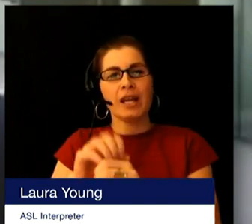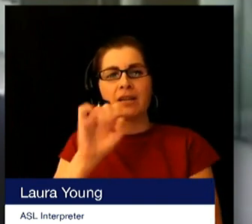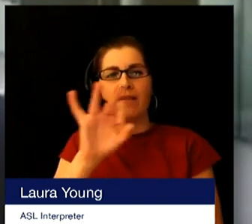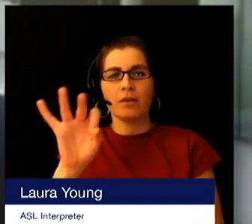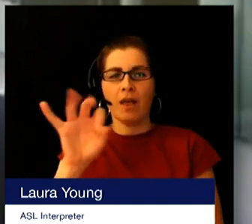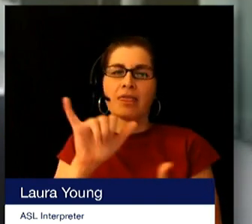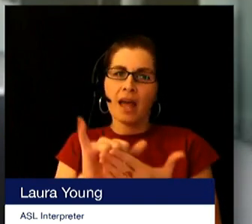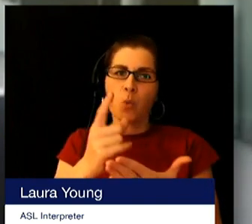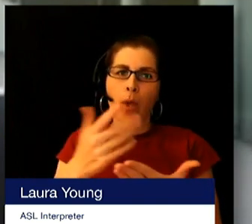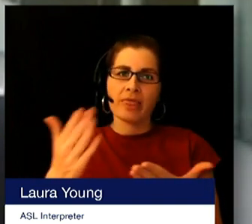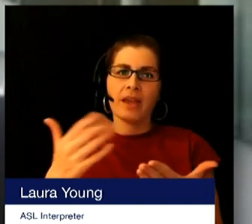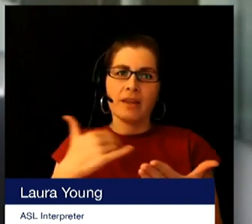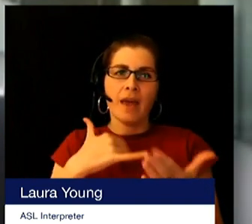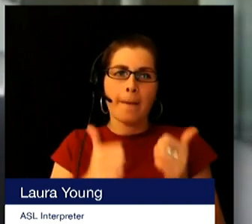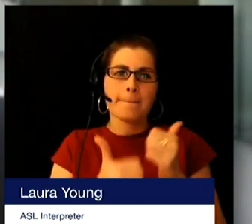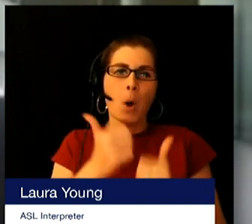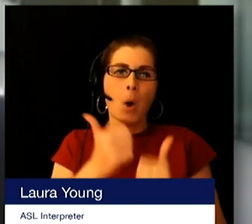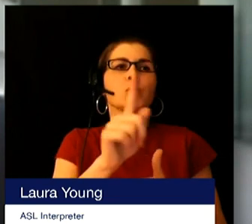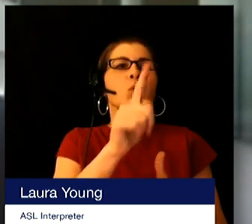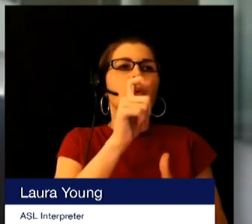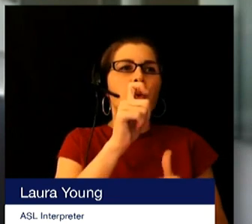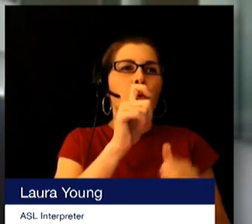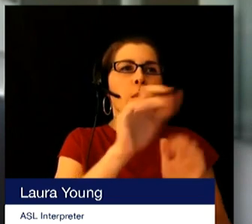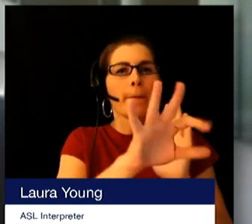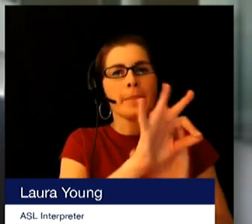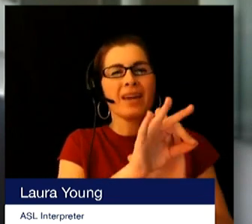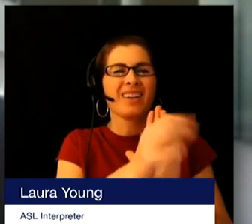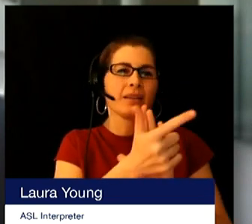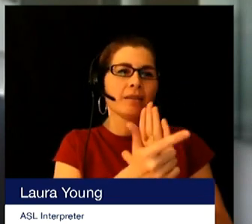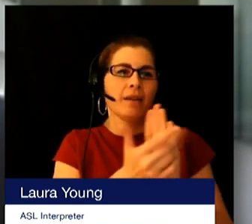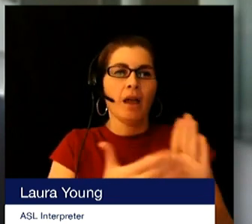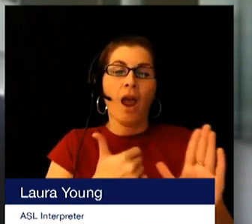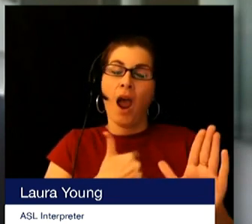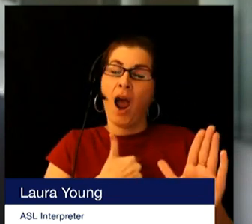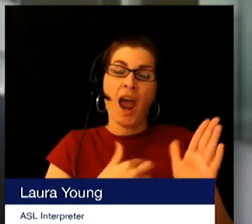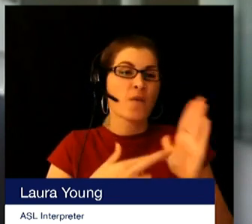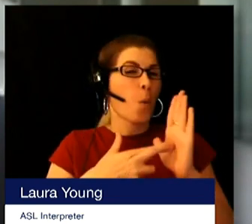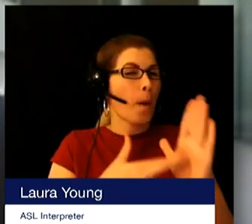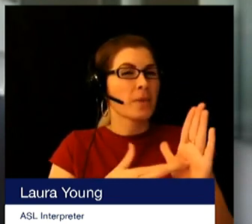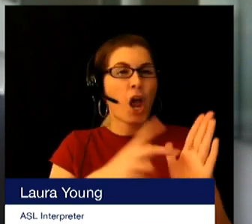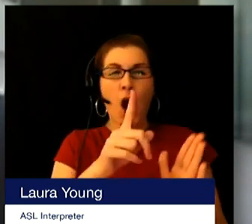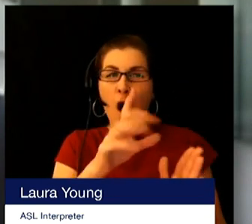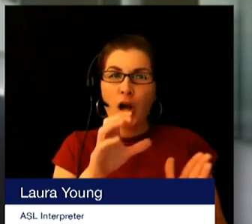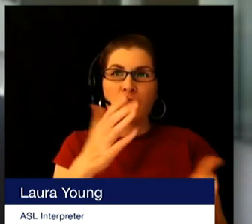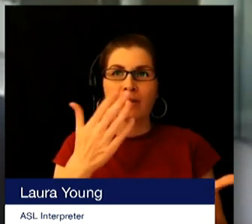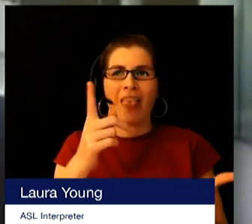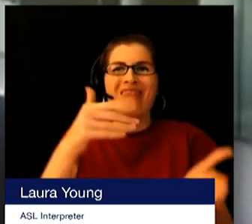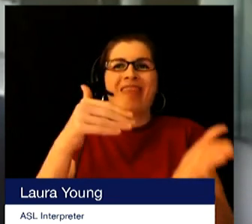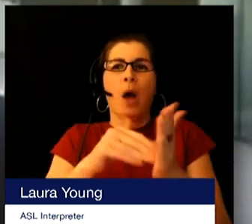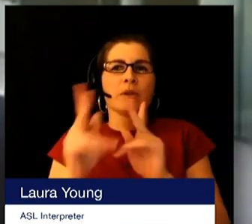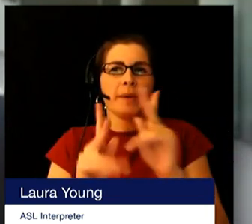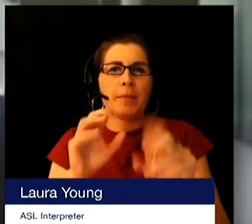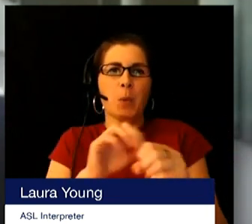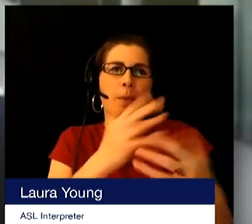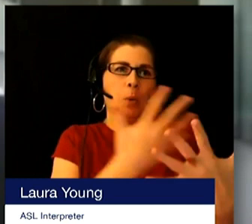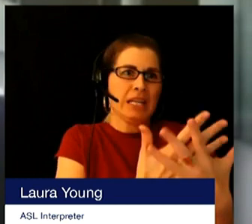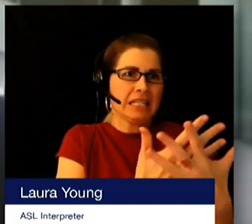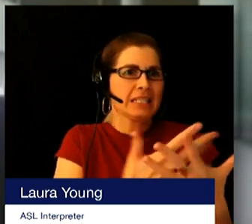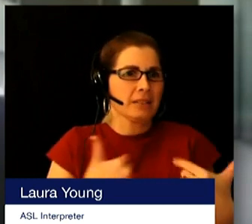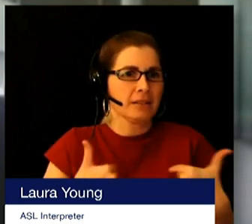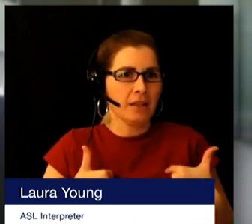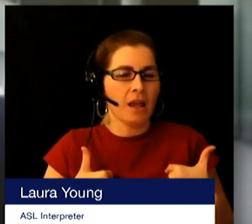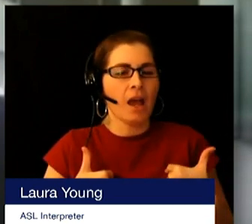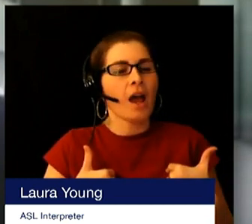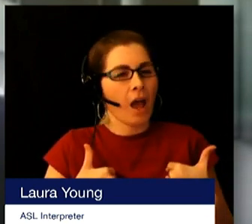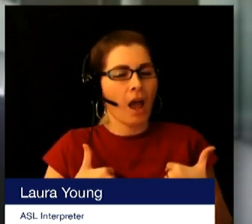apart from most elected district attorneys, I've represented hundreds, if not thousands, of incarcerated people. I bring a different